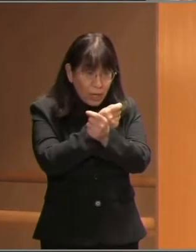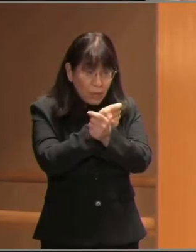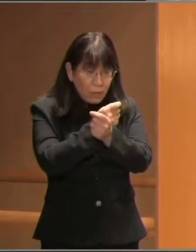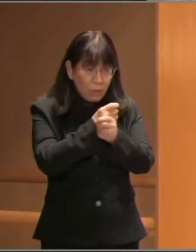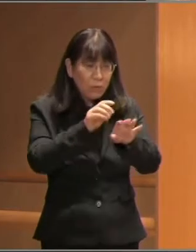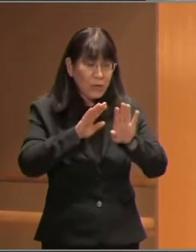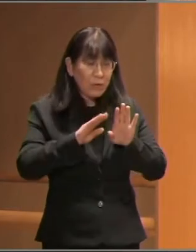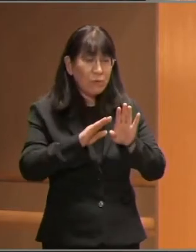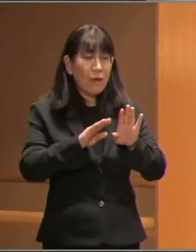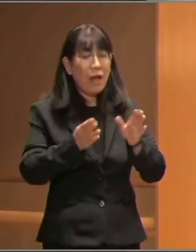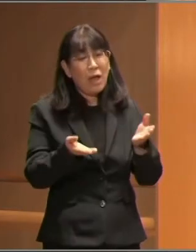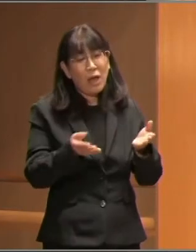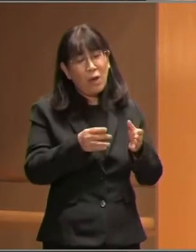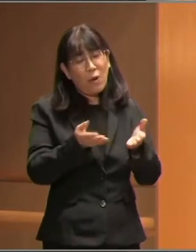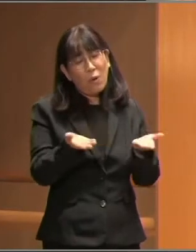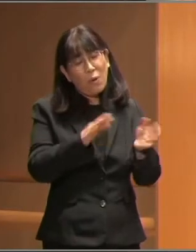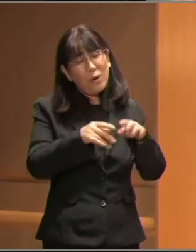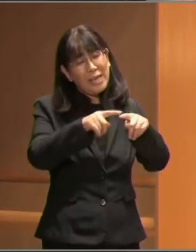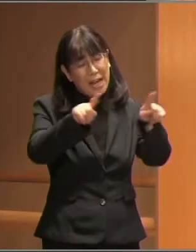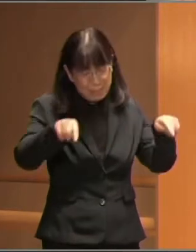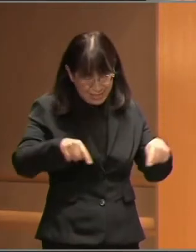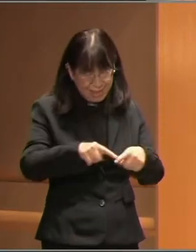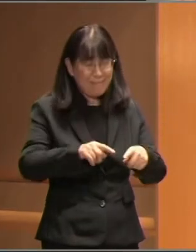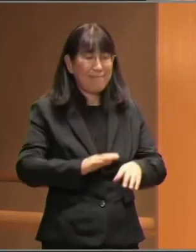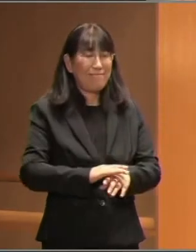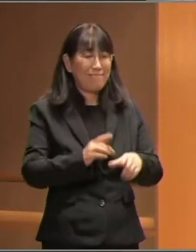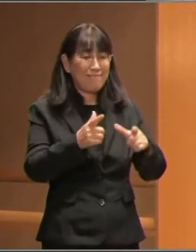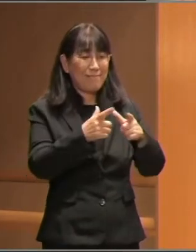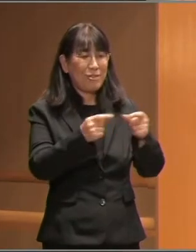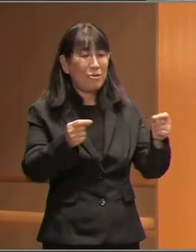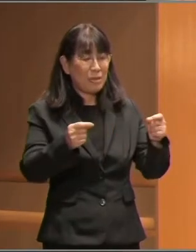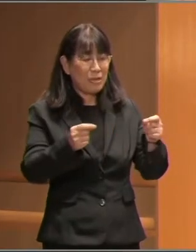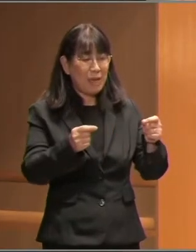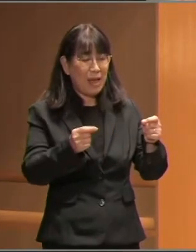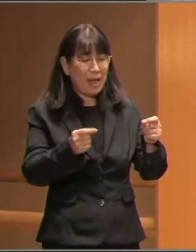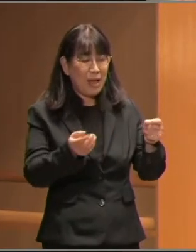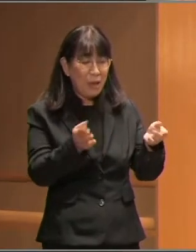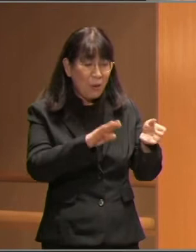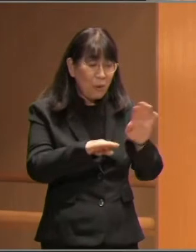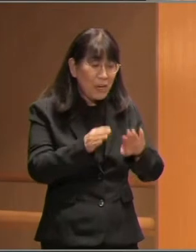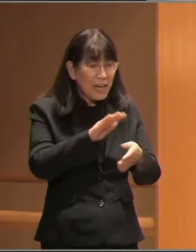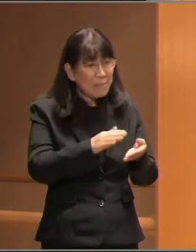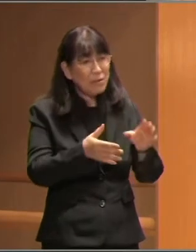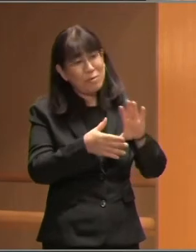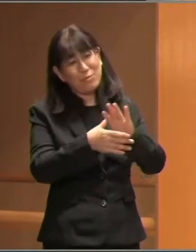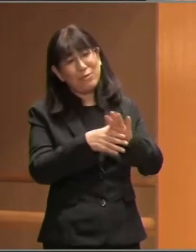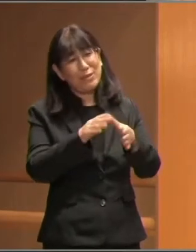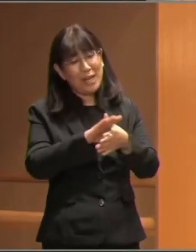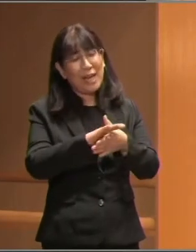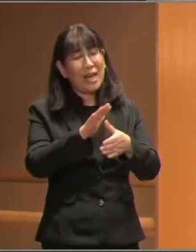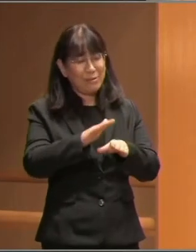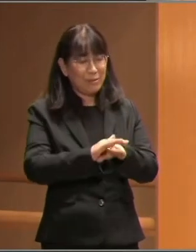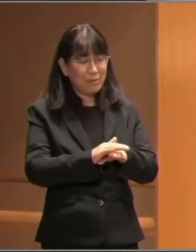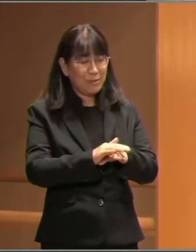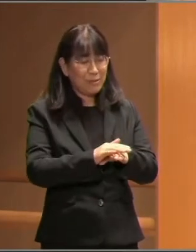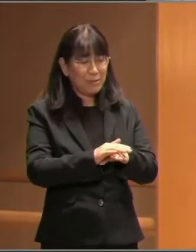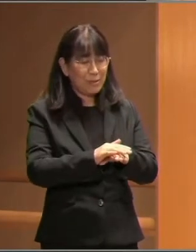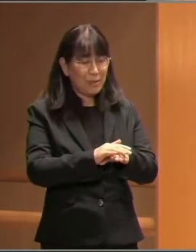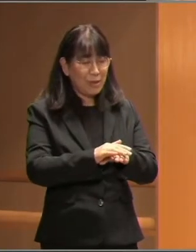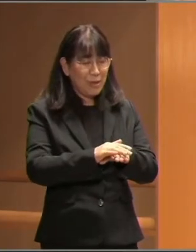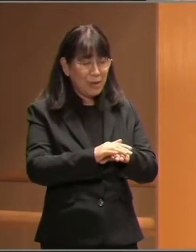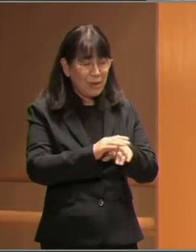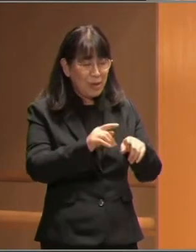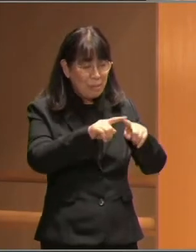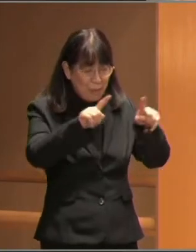well, people might misunderstand this as origami, folding paper, or